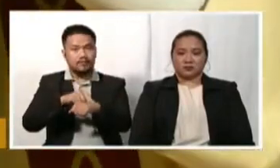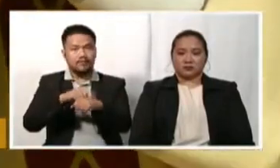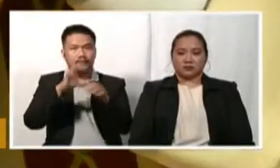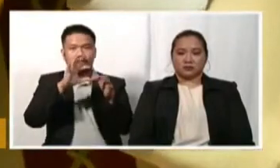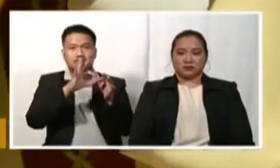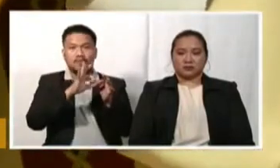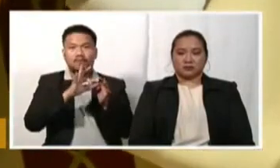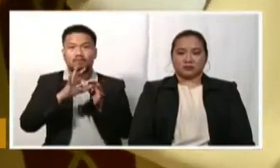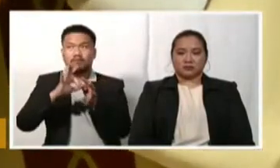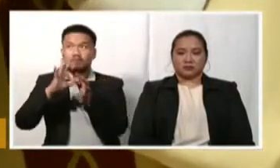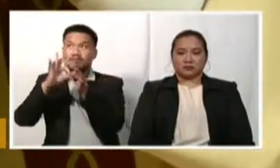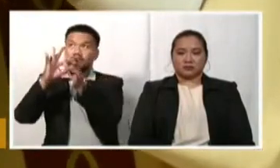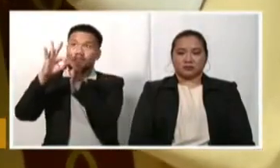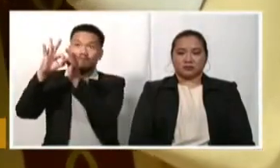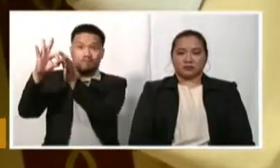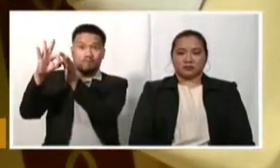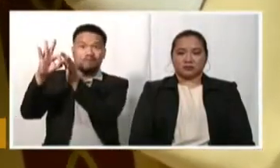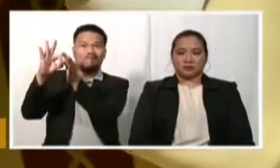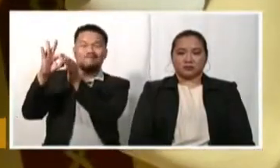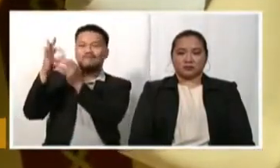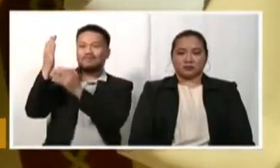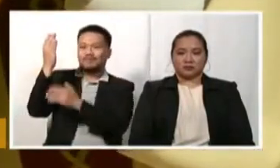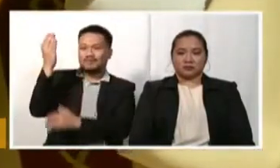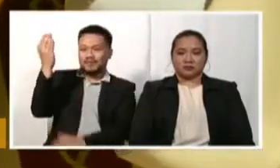belongs to Him,